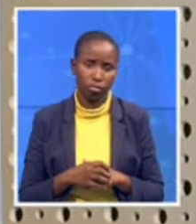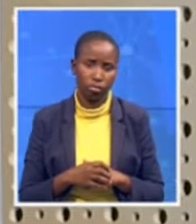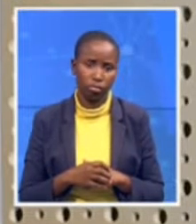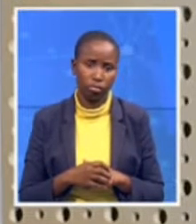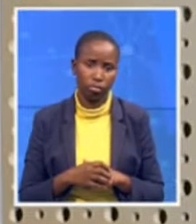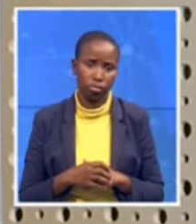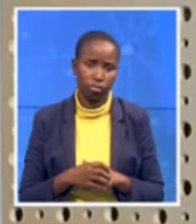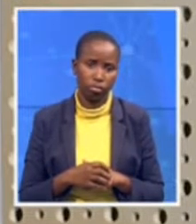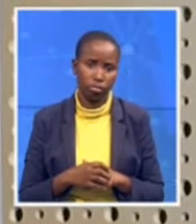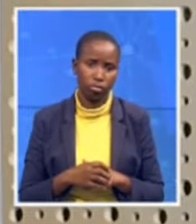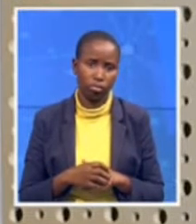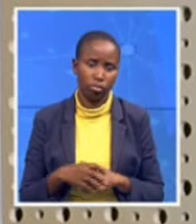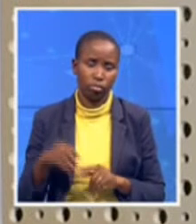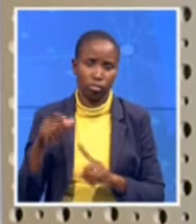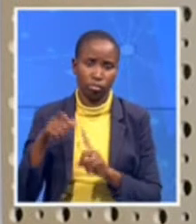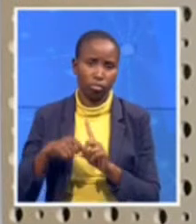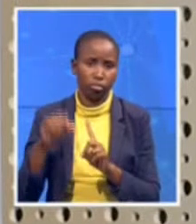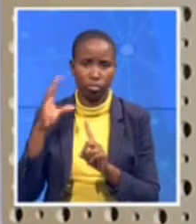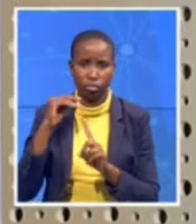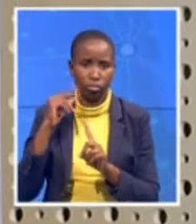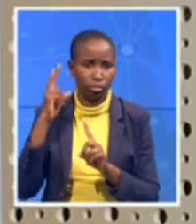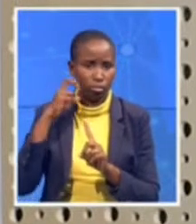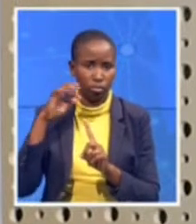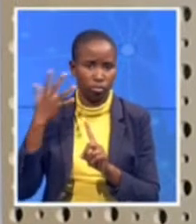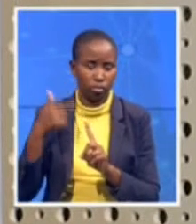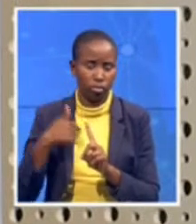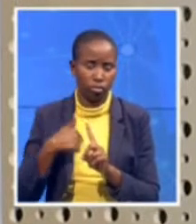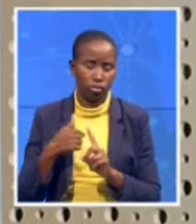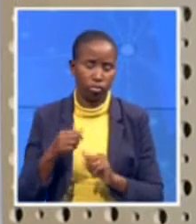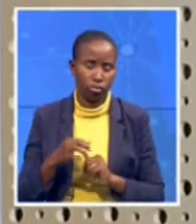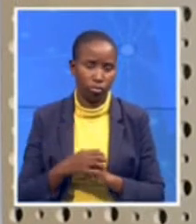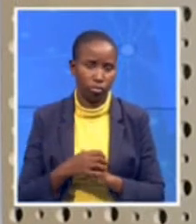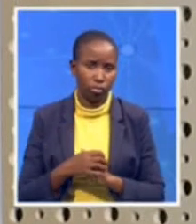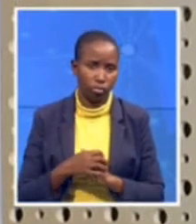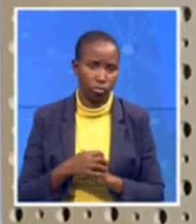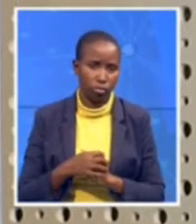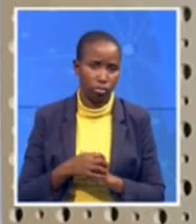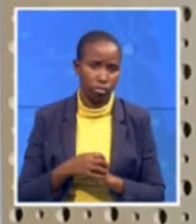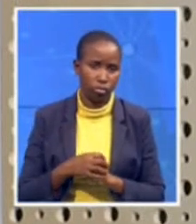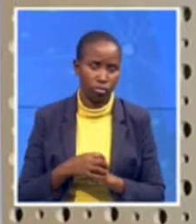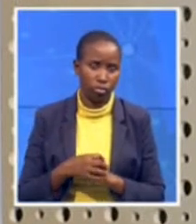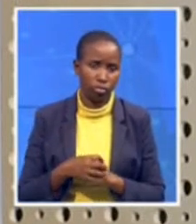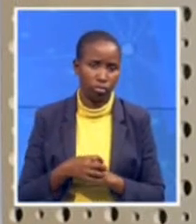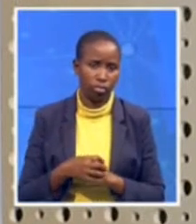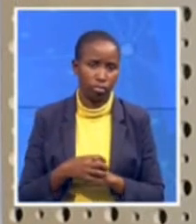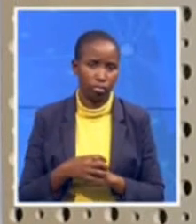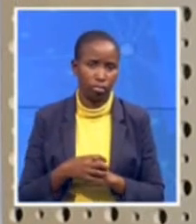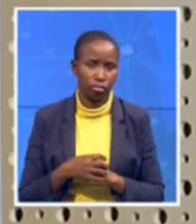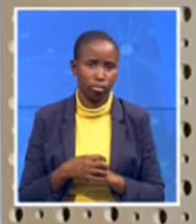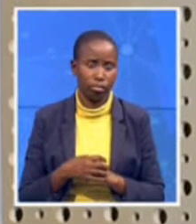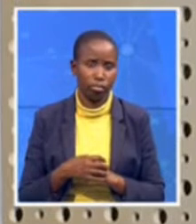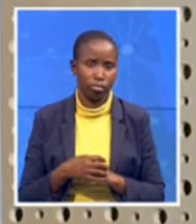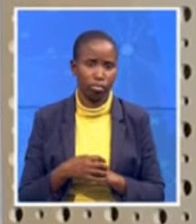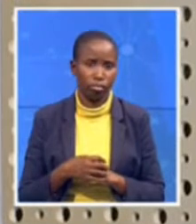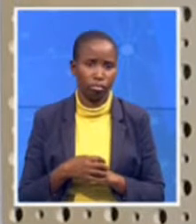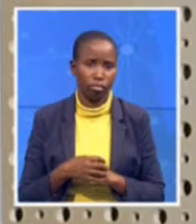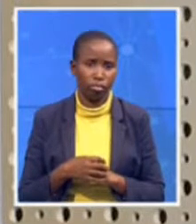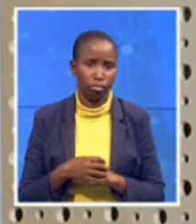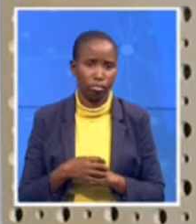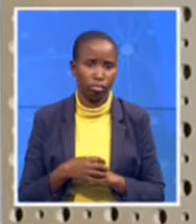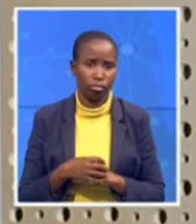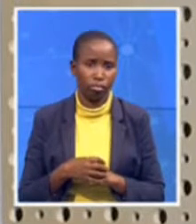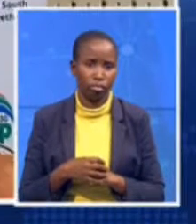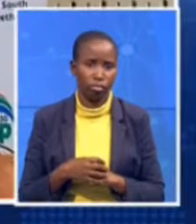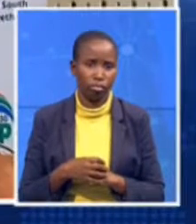FPB, and what is the recommendation for registration fee? Fourth question, does this act extend